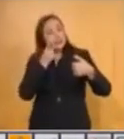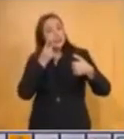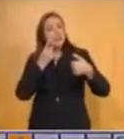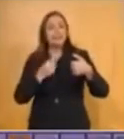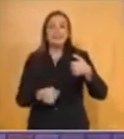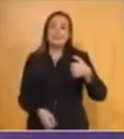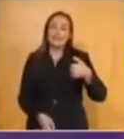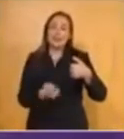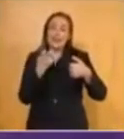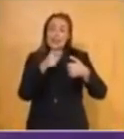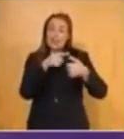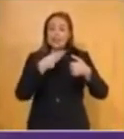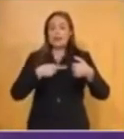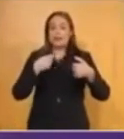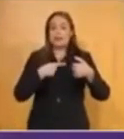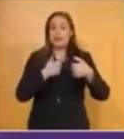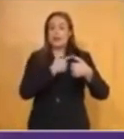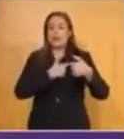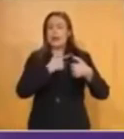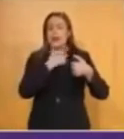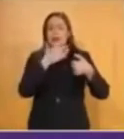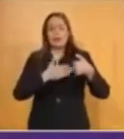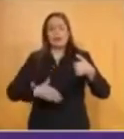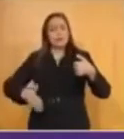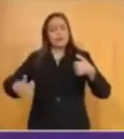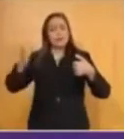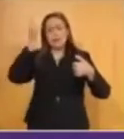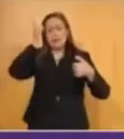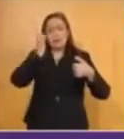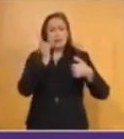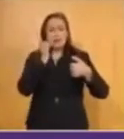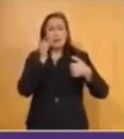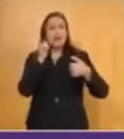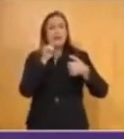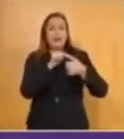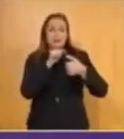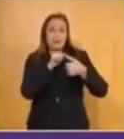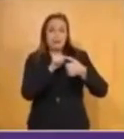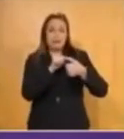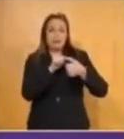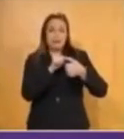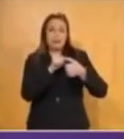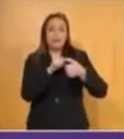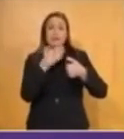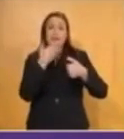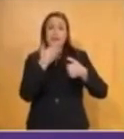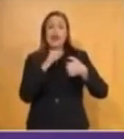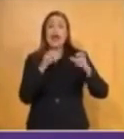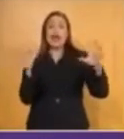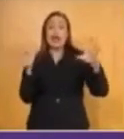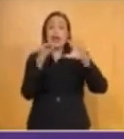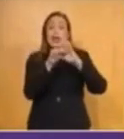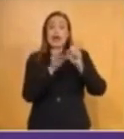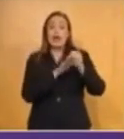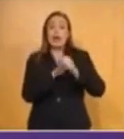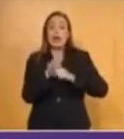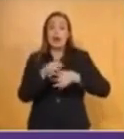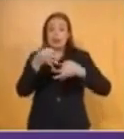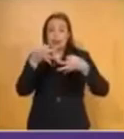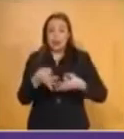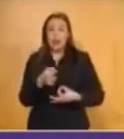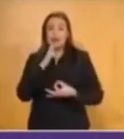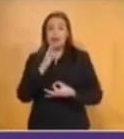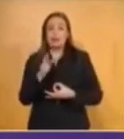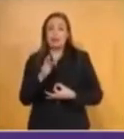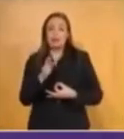dormilón. It's a person that likes to sleep a lot. So I'm going to put the right answer, and this